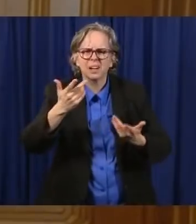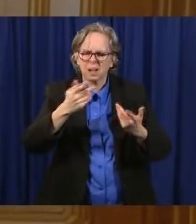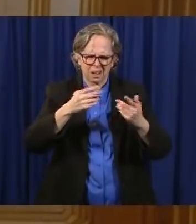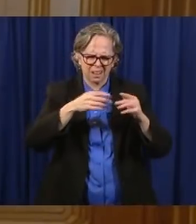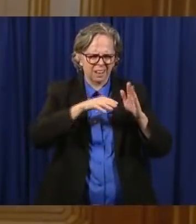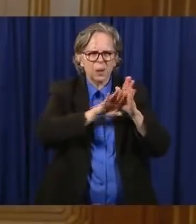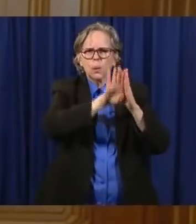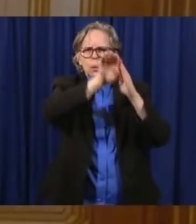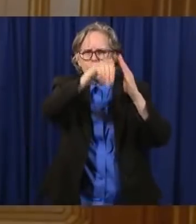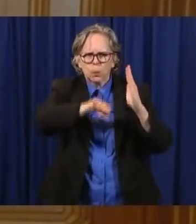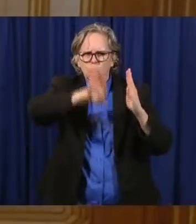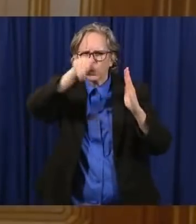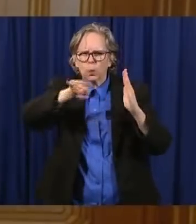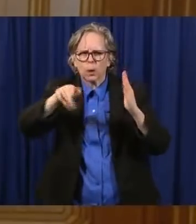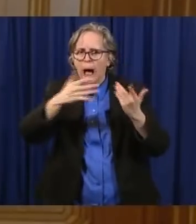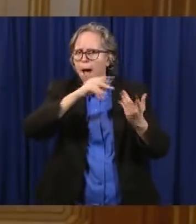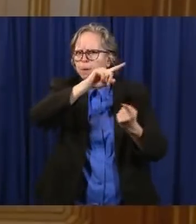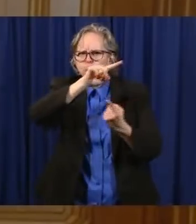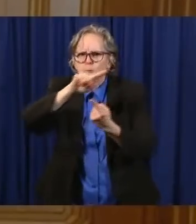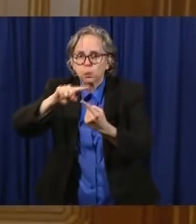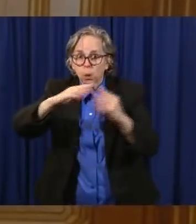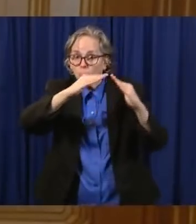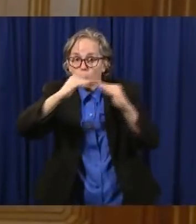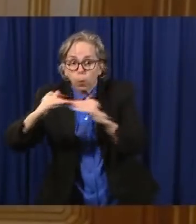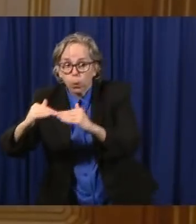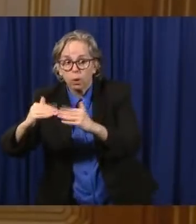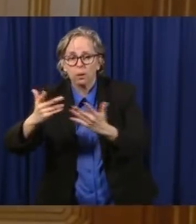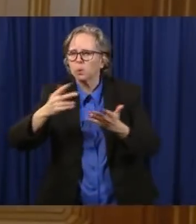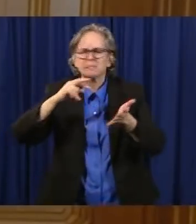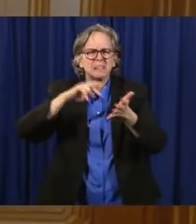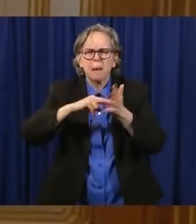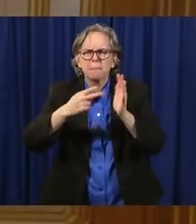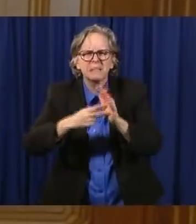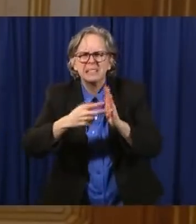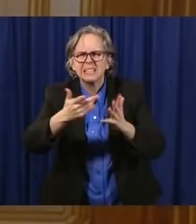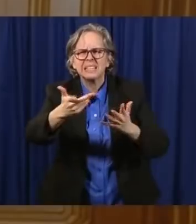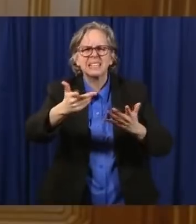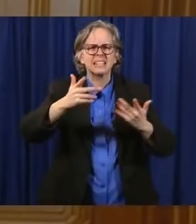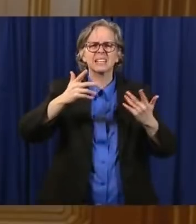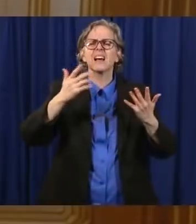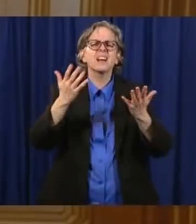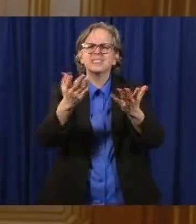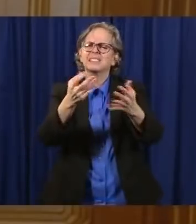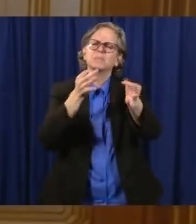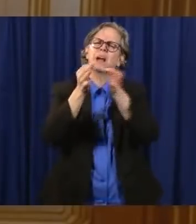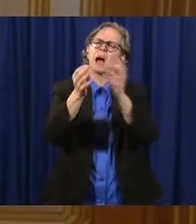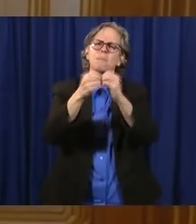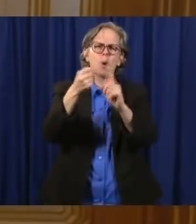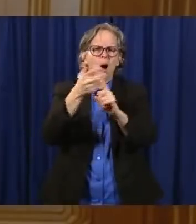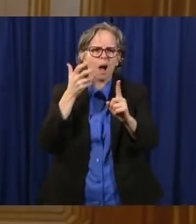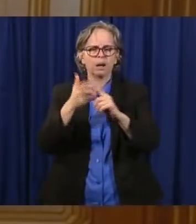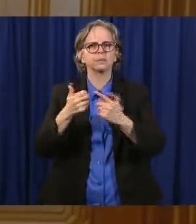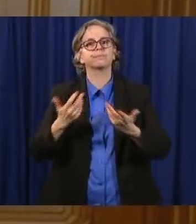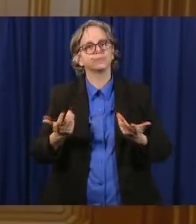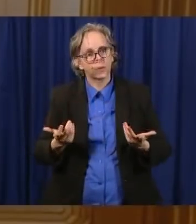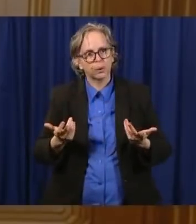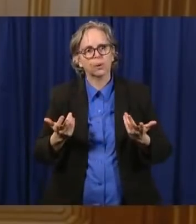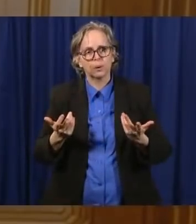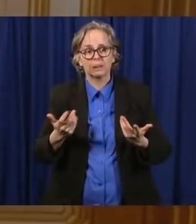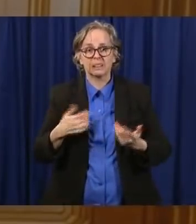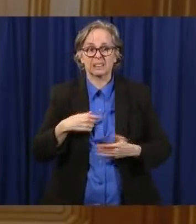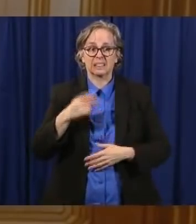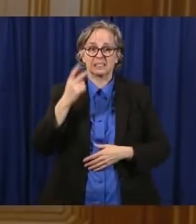flattened. What does all this mean? You're seeing that some of these estimates are